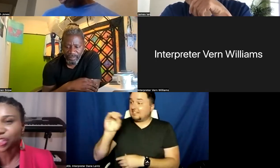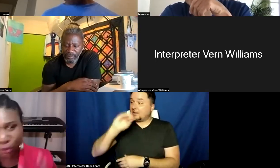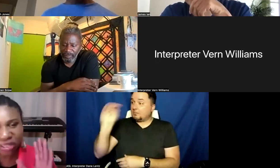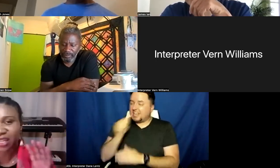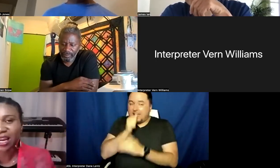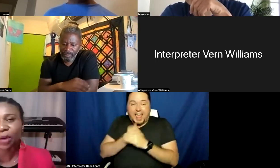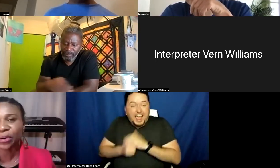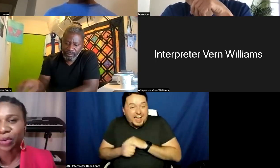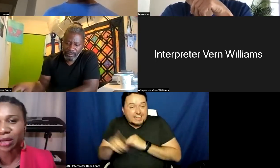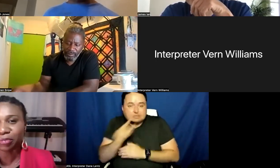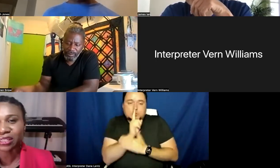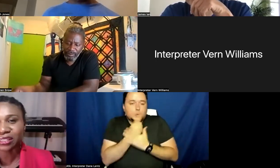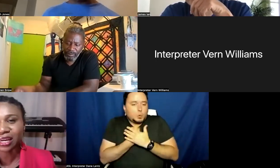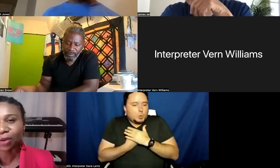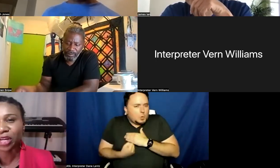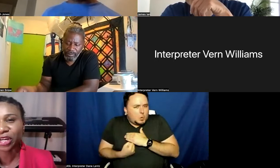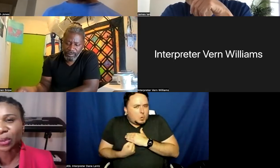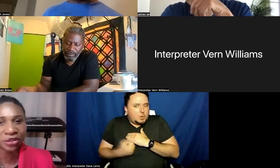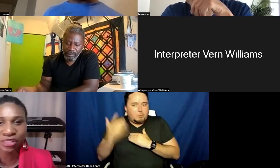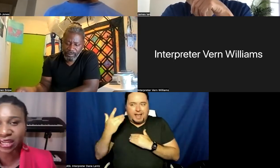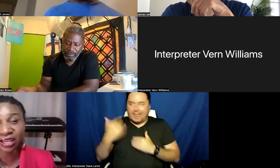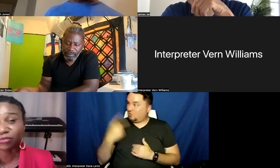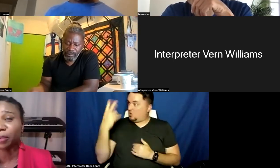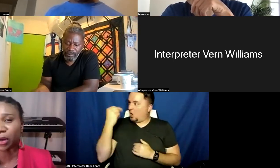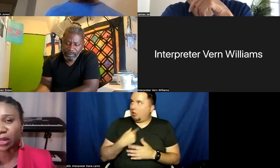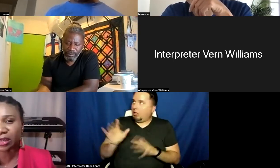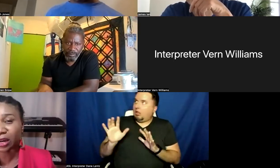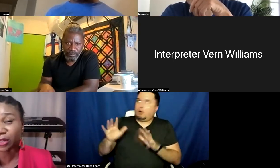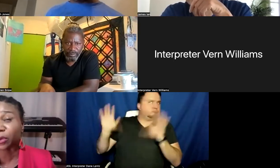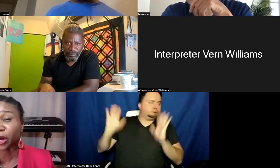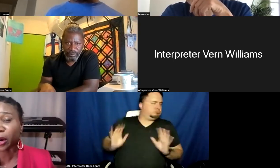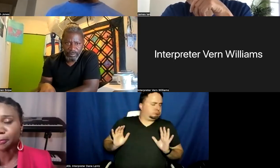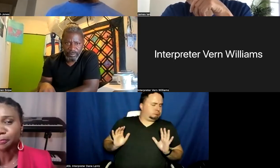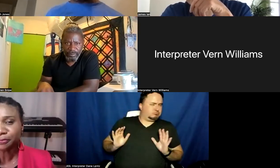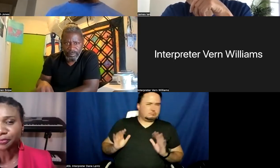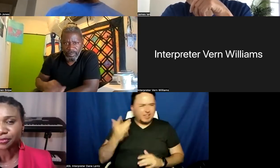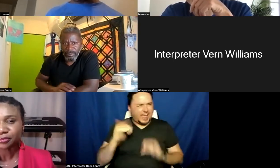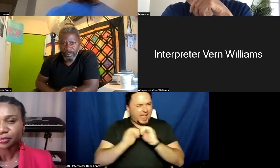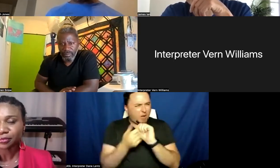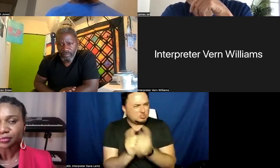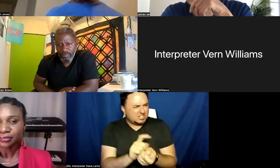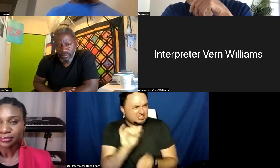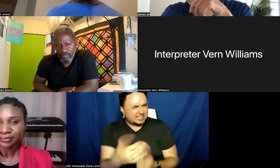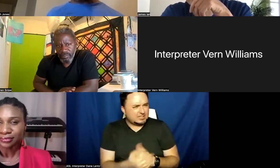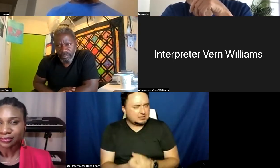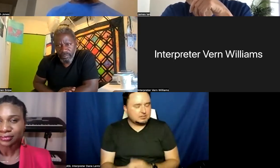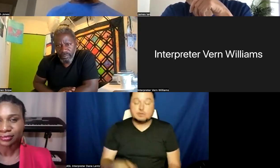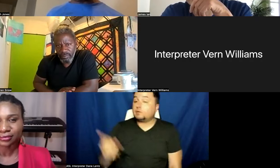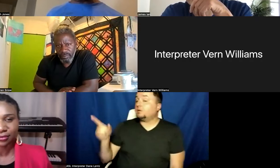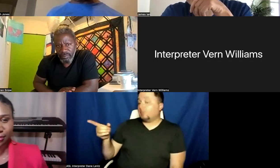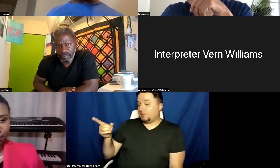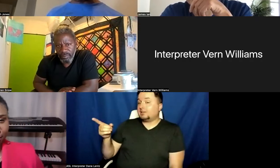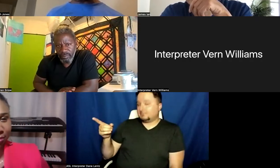just shrinking and cowering away because they got one no and they're just like giving up on their career. Oh yeah.